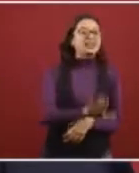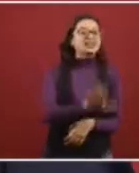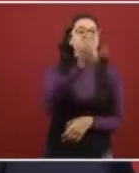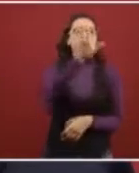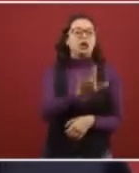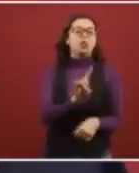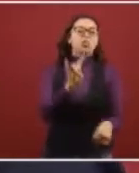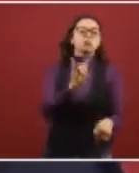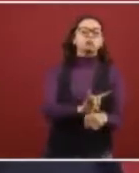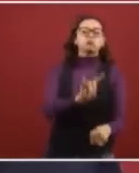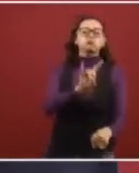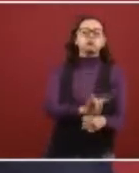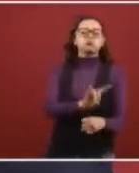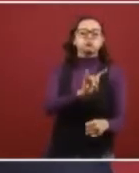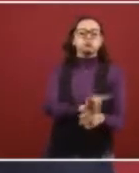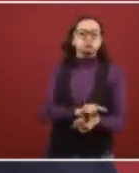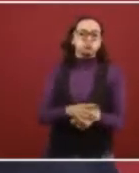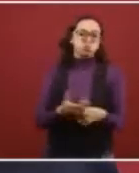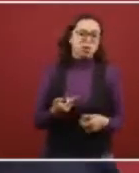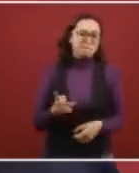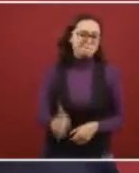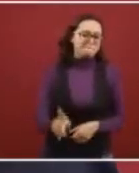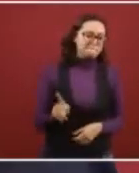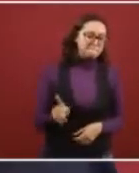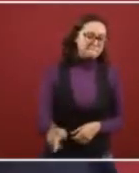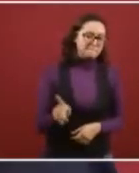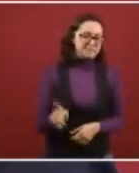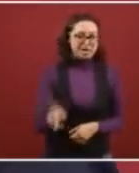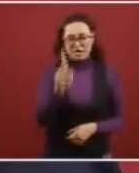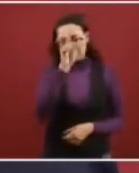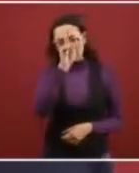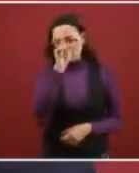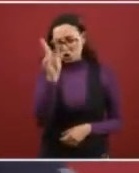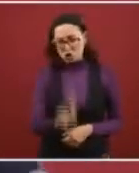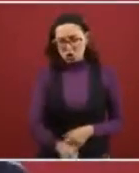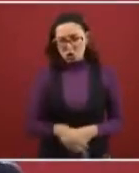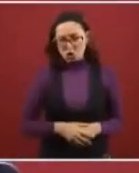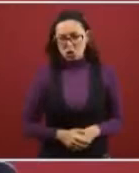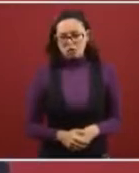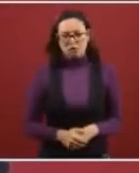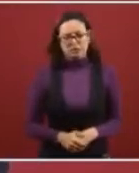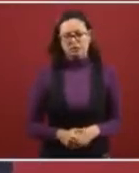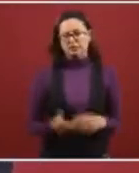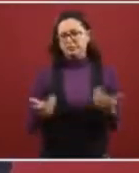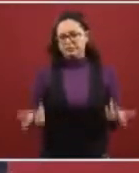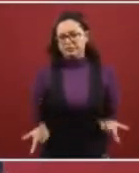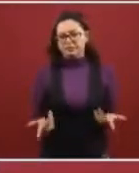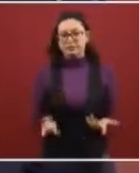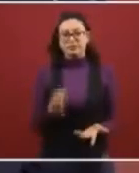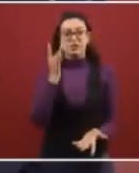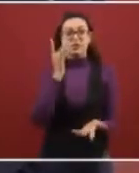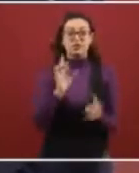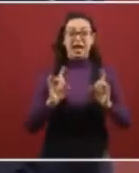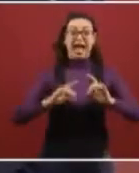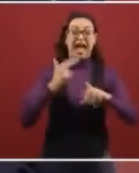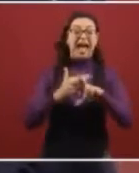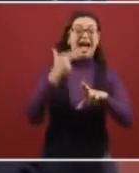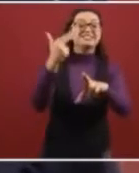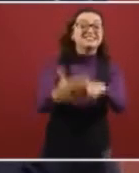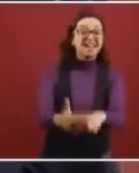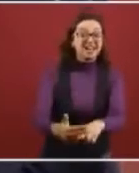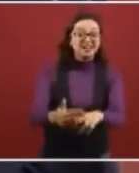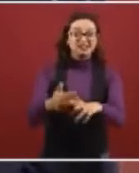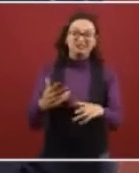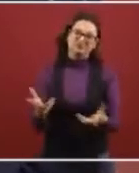pura so it was simulación a simulation y solo uso de fuerza and in use of